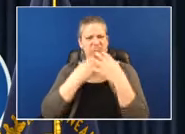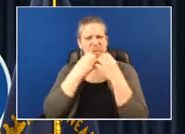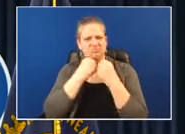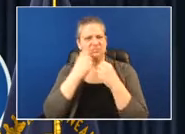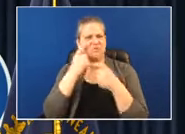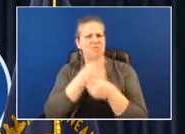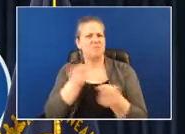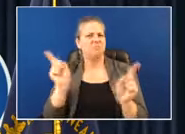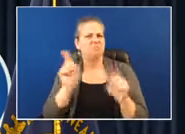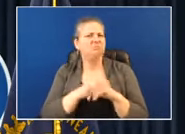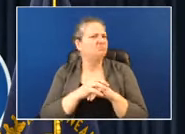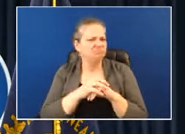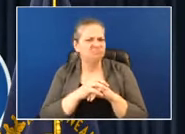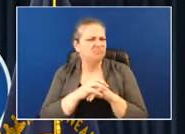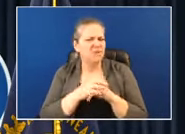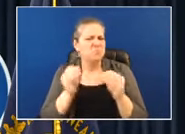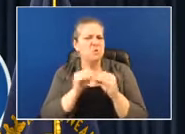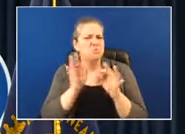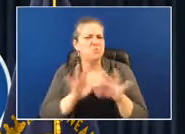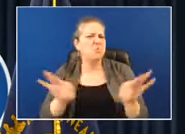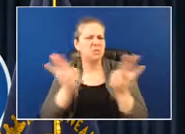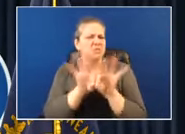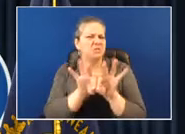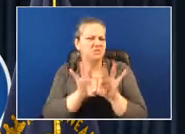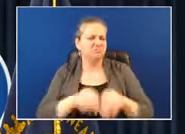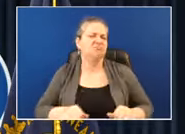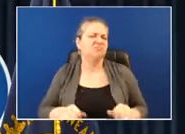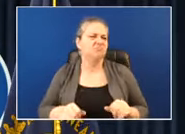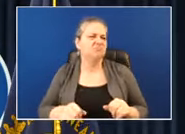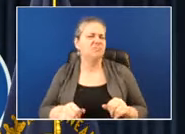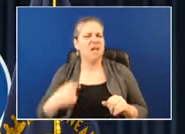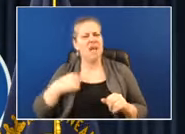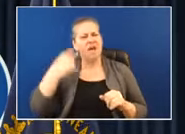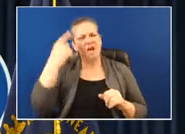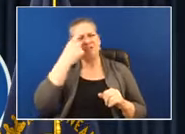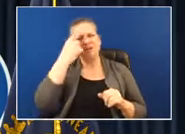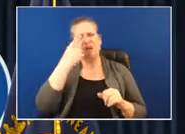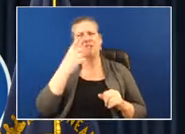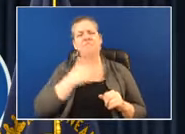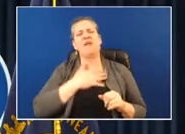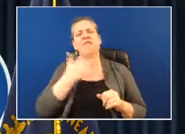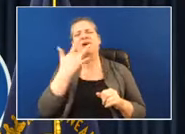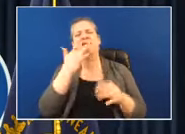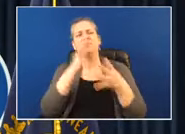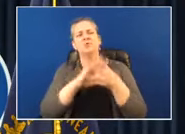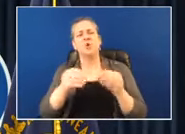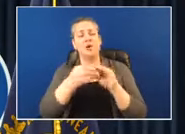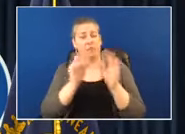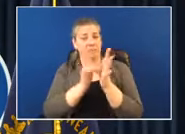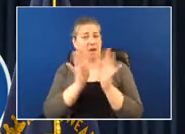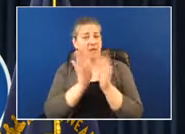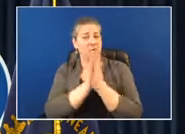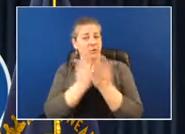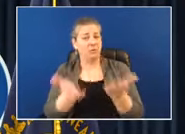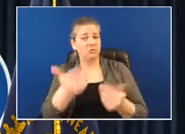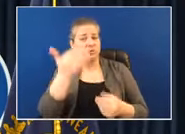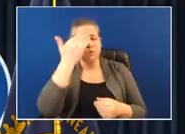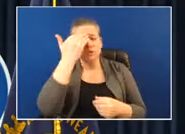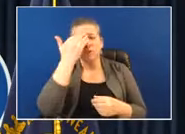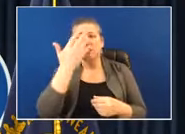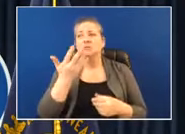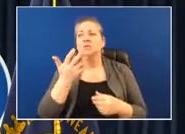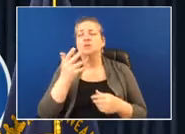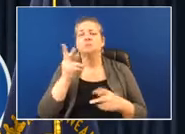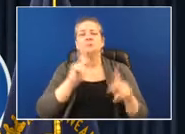anything else. You know, I think about one of my favorite stories in the Bible where, you know, at the time, people would keep kids away